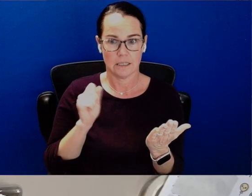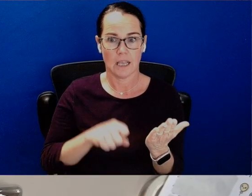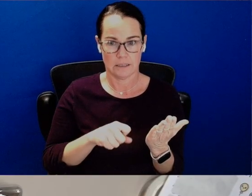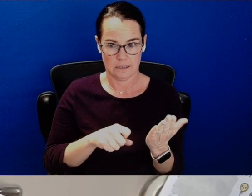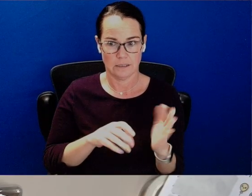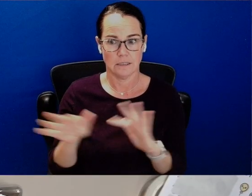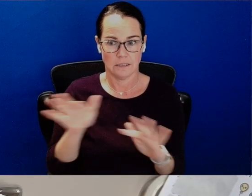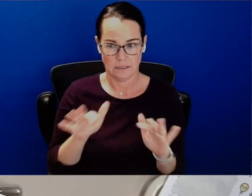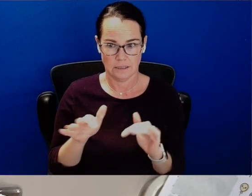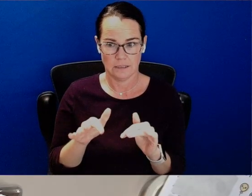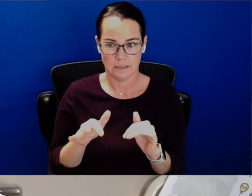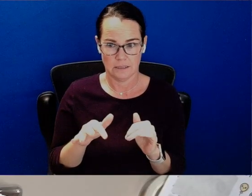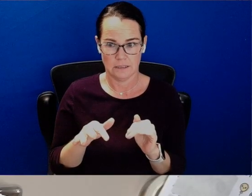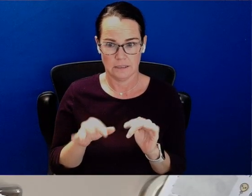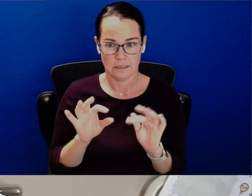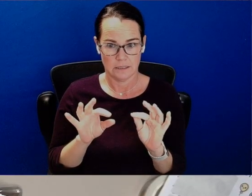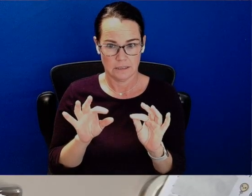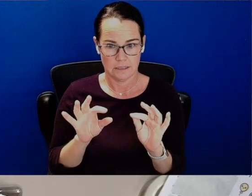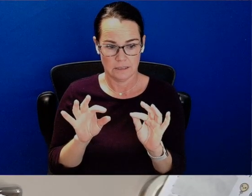yes.